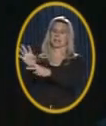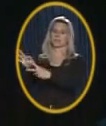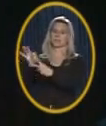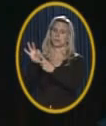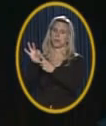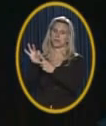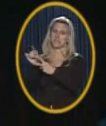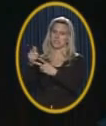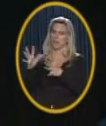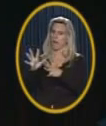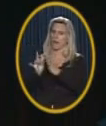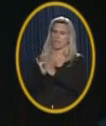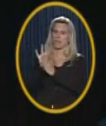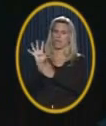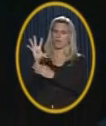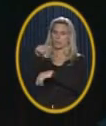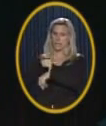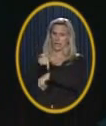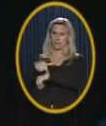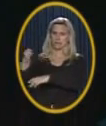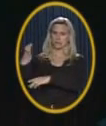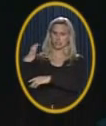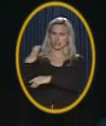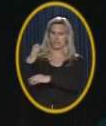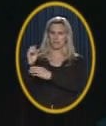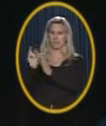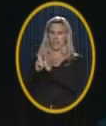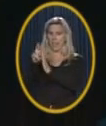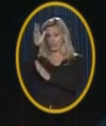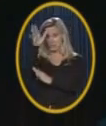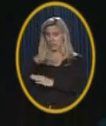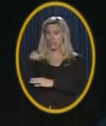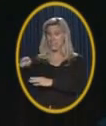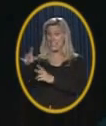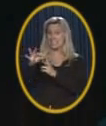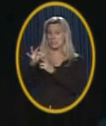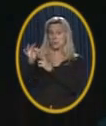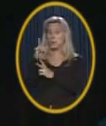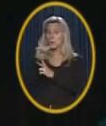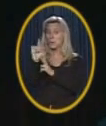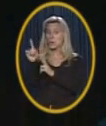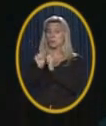flown 4 times before. He was chief of the astronaut office, and the chief gets to pick who goes fly. So,